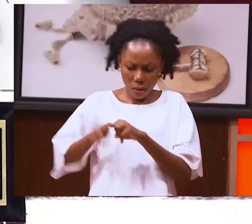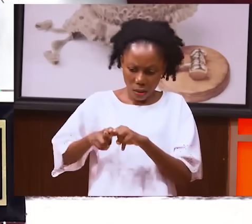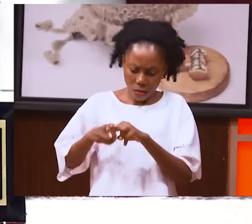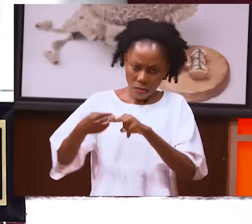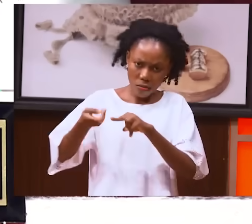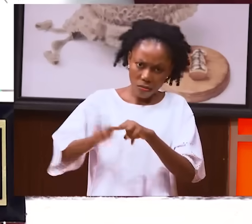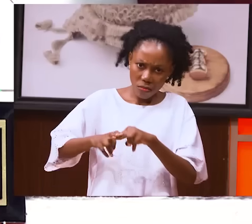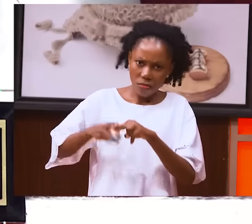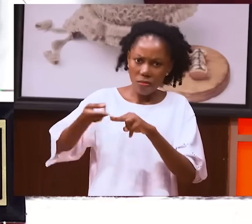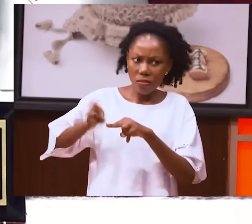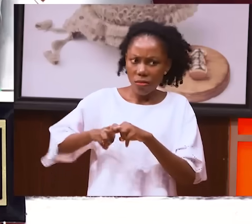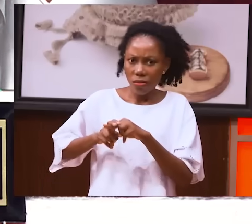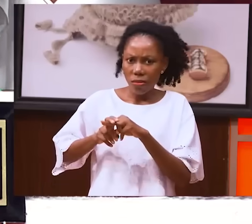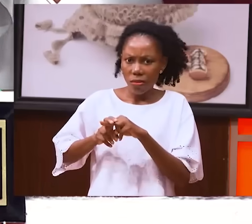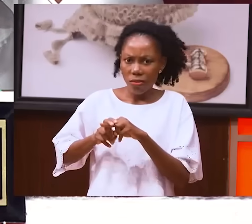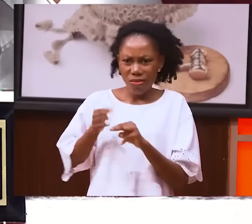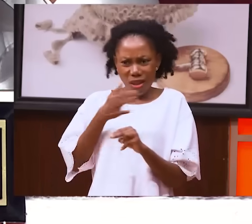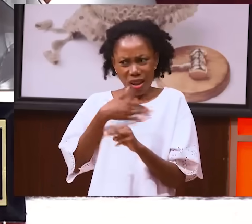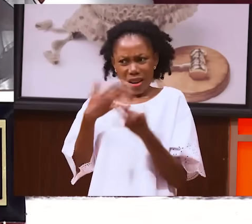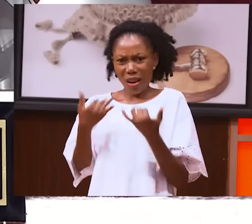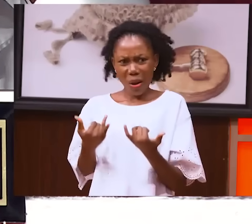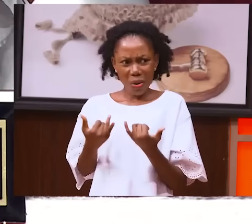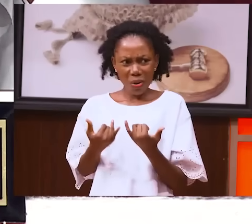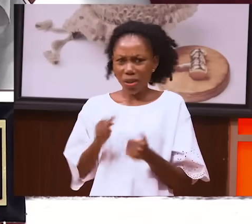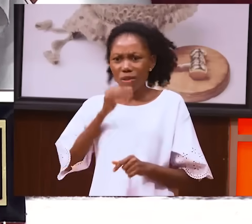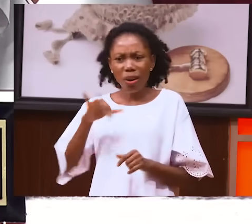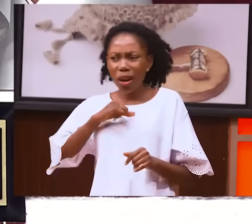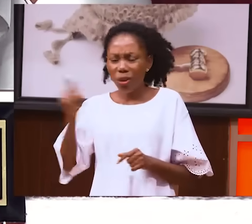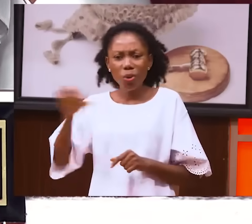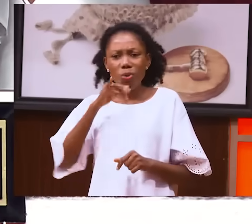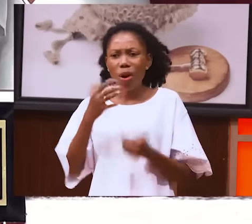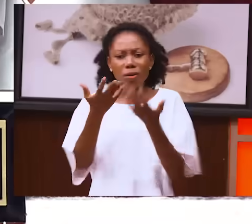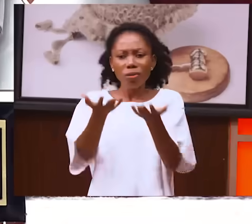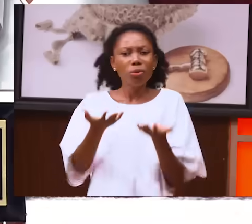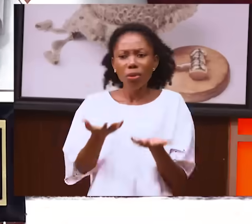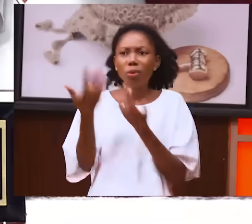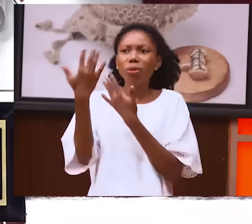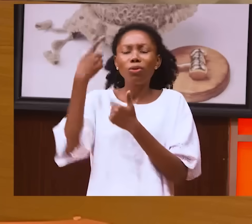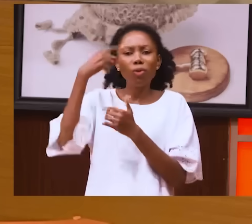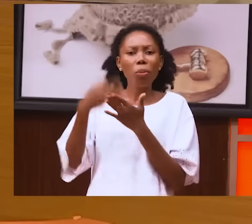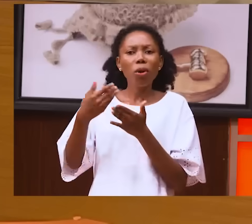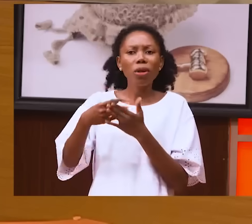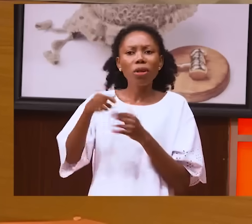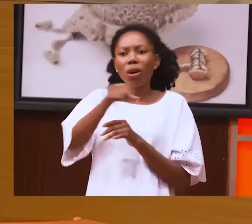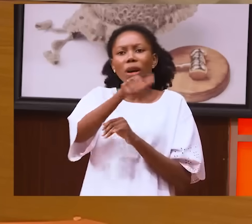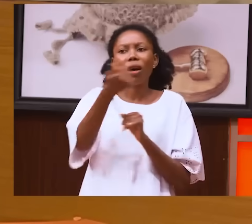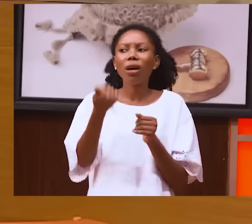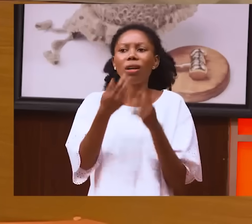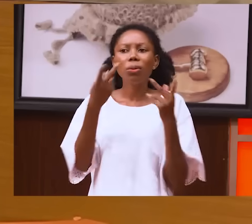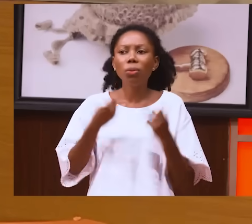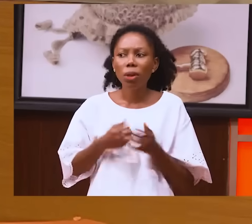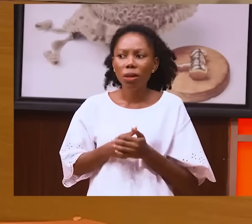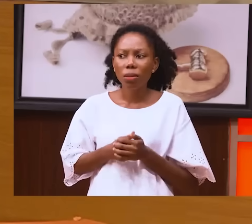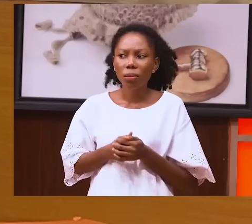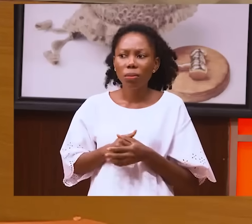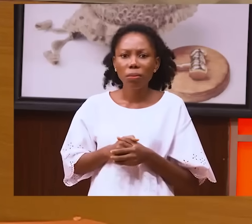debt. And from the way you spoke with him, it's not as if you are expecting money from anywhere. No, the landlord said I should pack